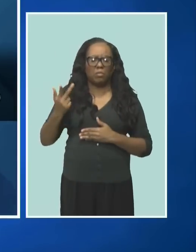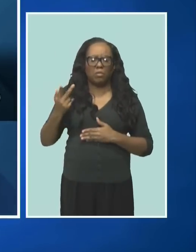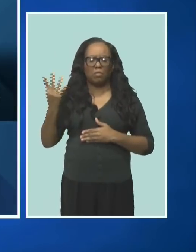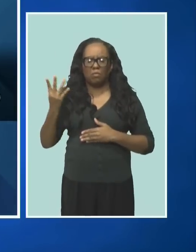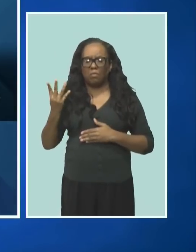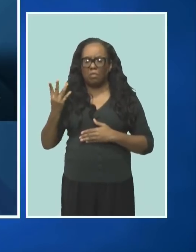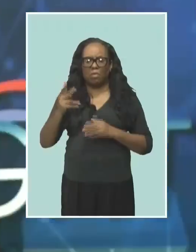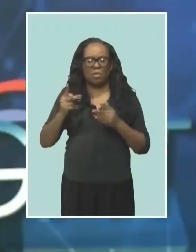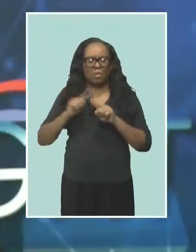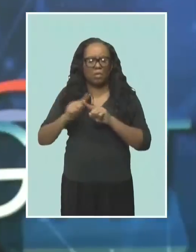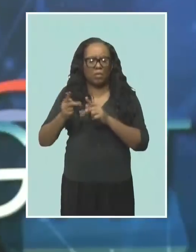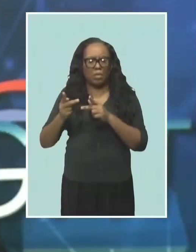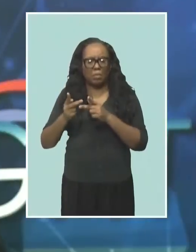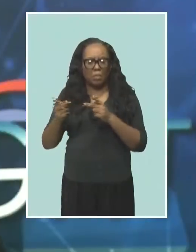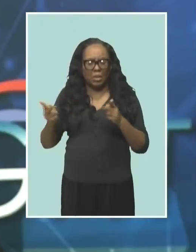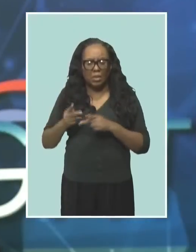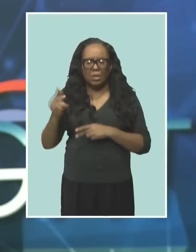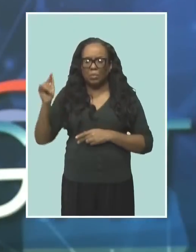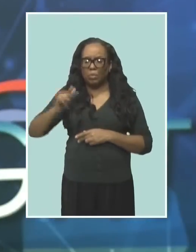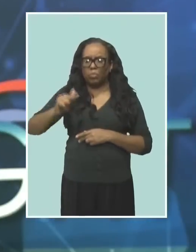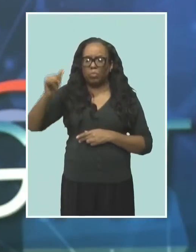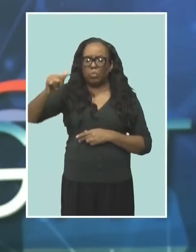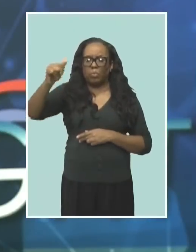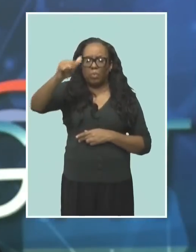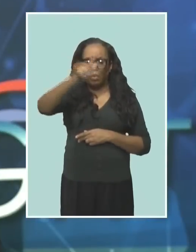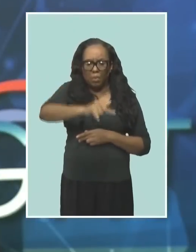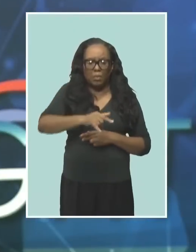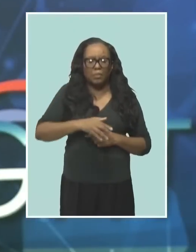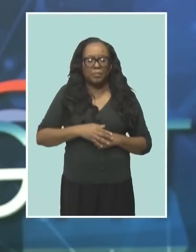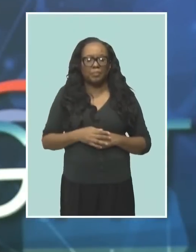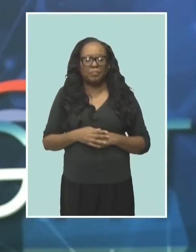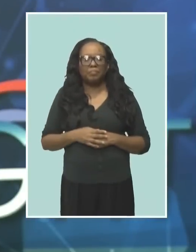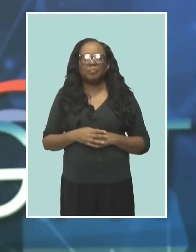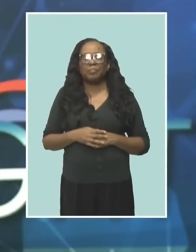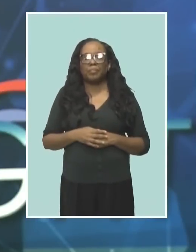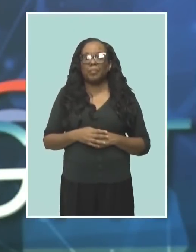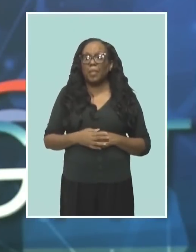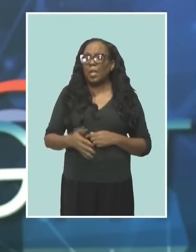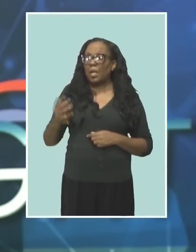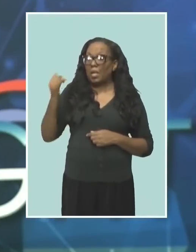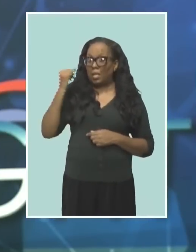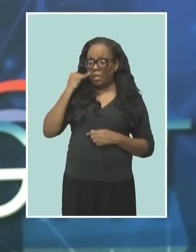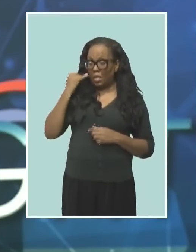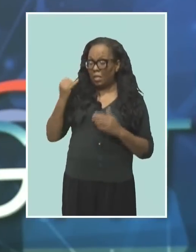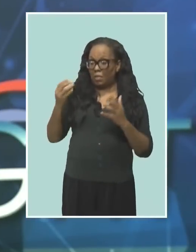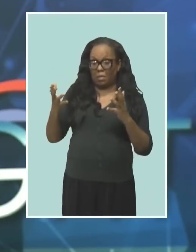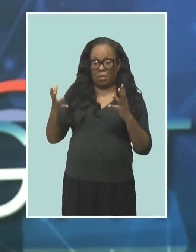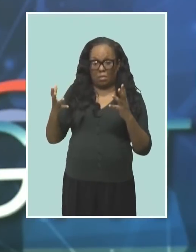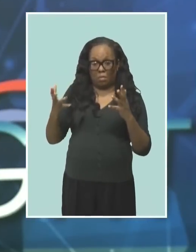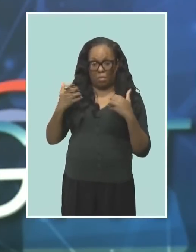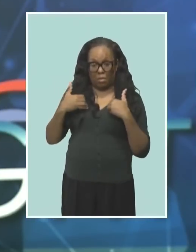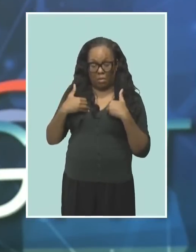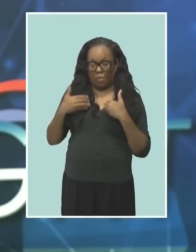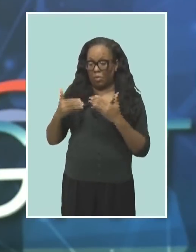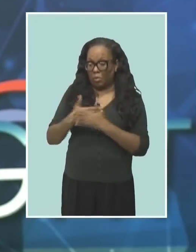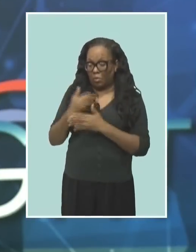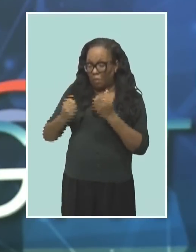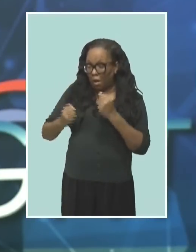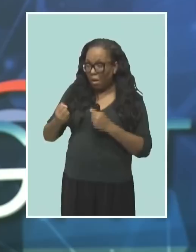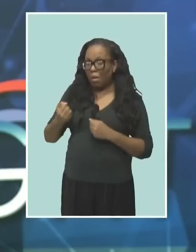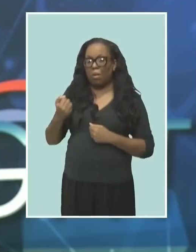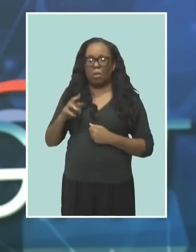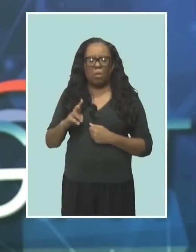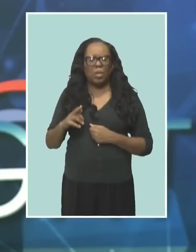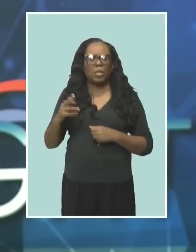destinations. Now, preparing that new or used vehicle for the road is being made easy. That's as a result of